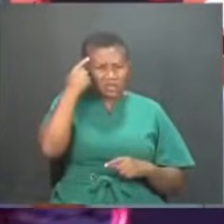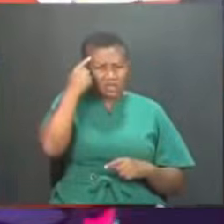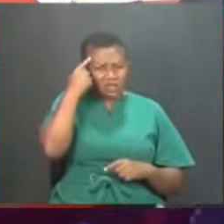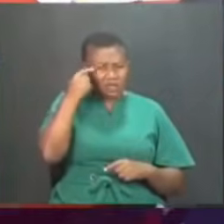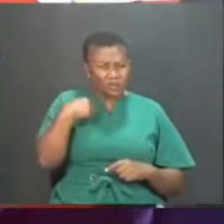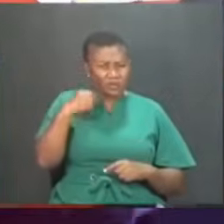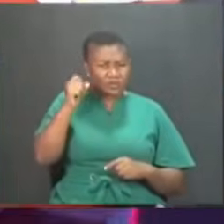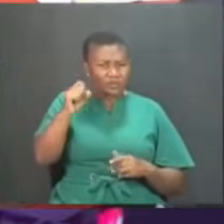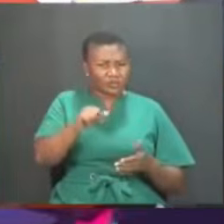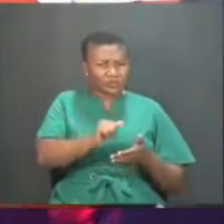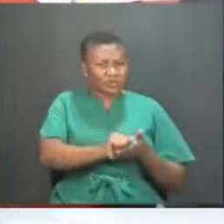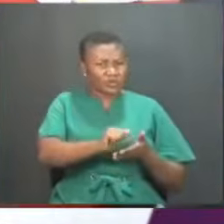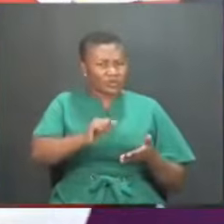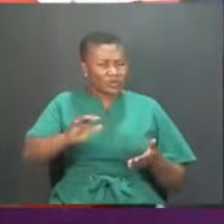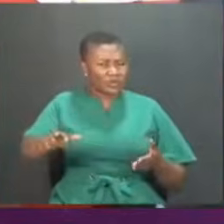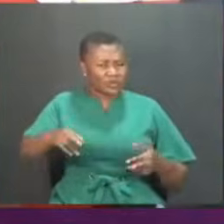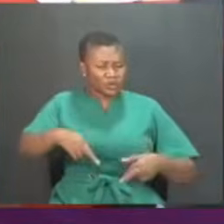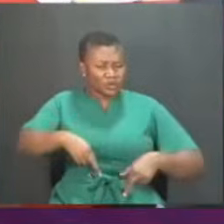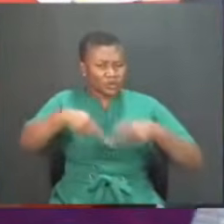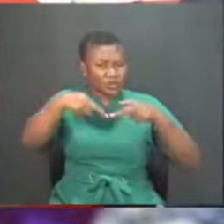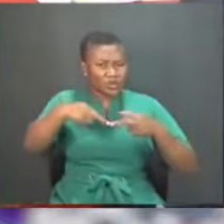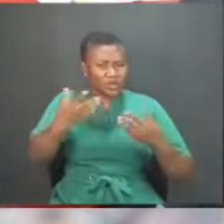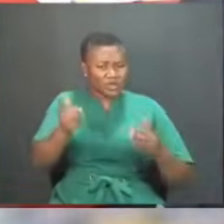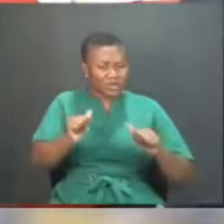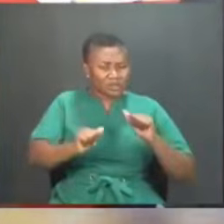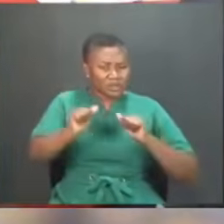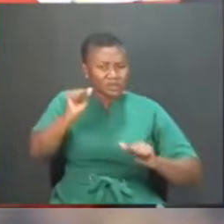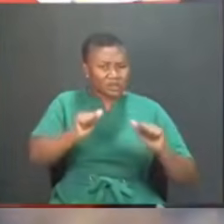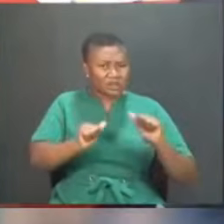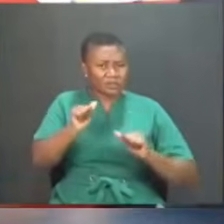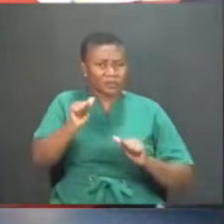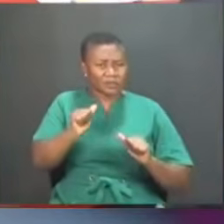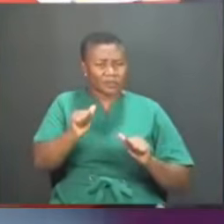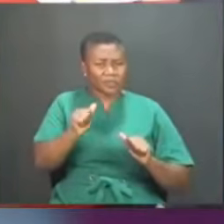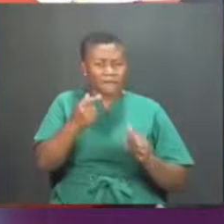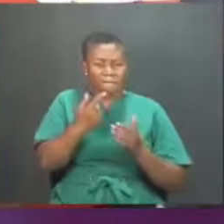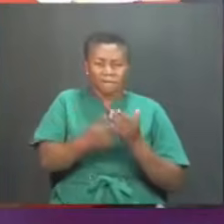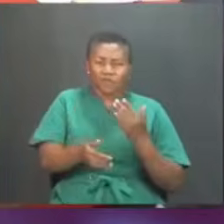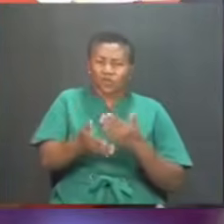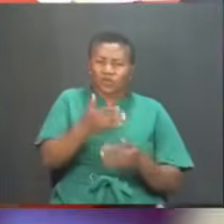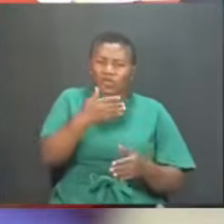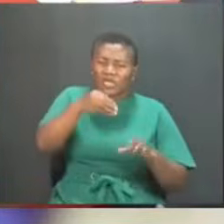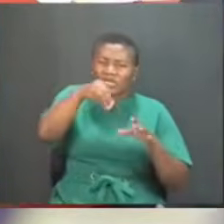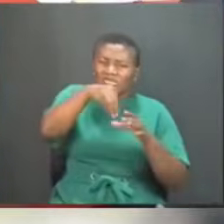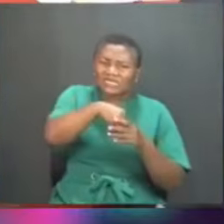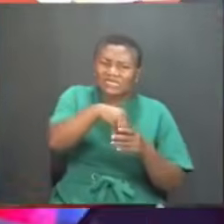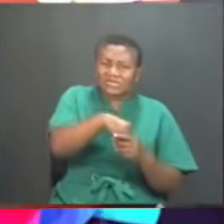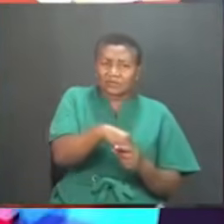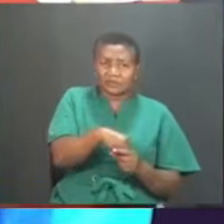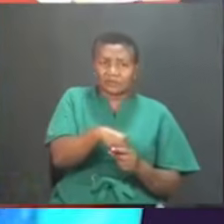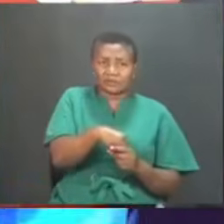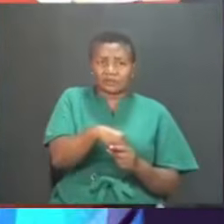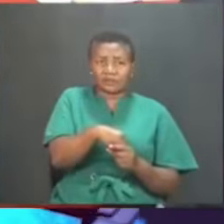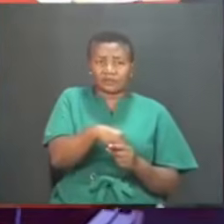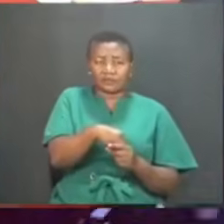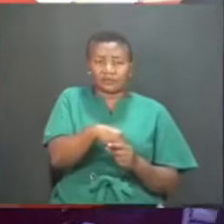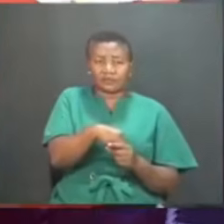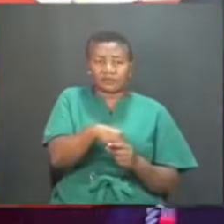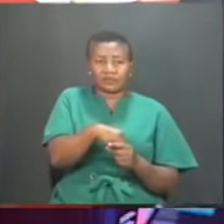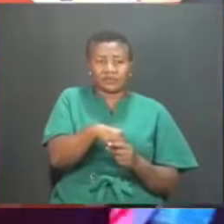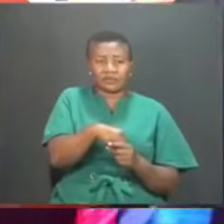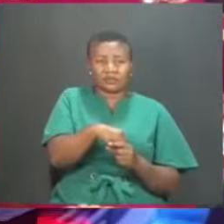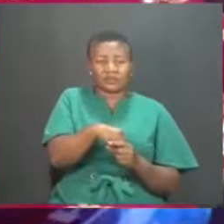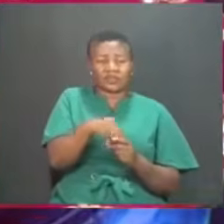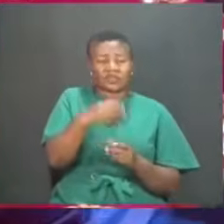risk assessment. They would have to let us know the implications and what they did before, because, Mr. Speaker, there's